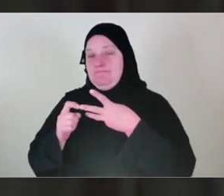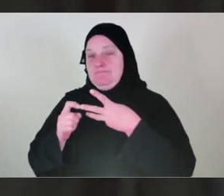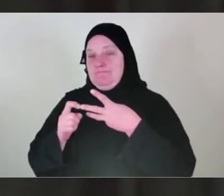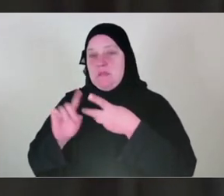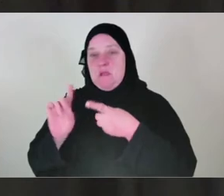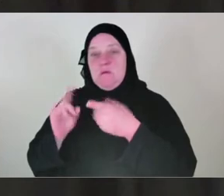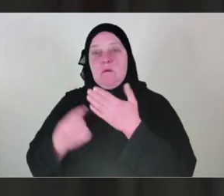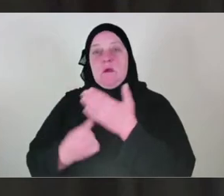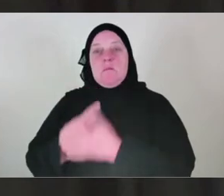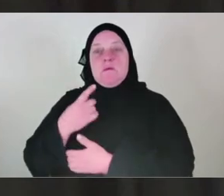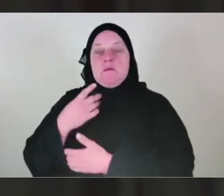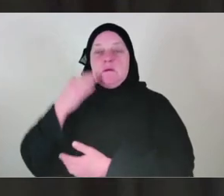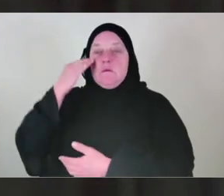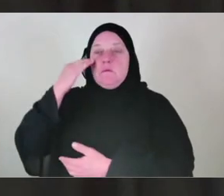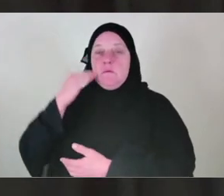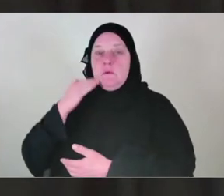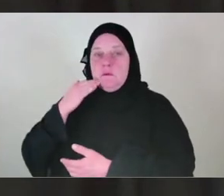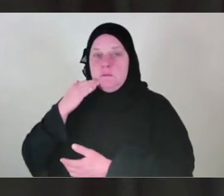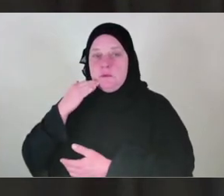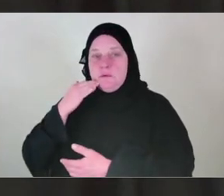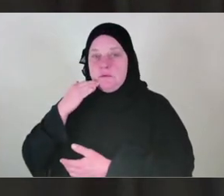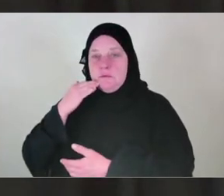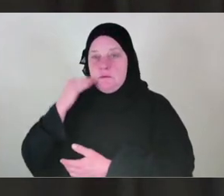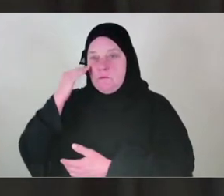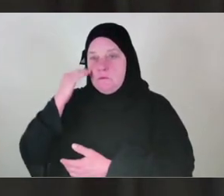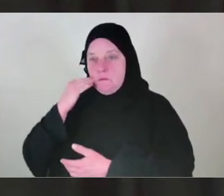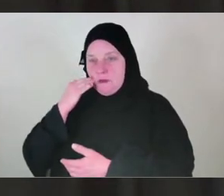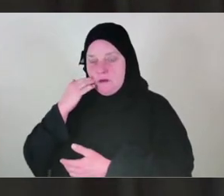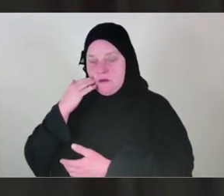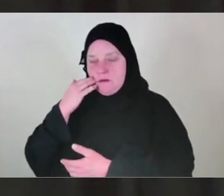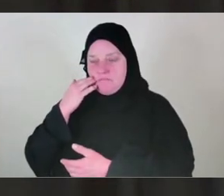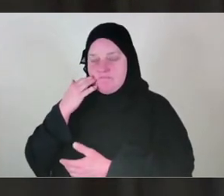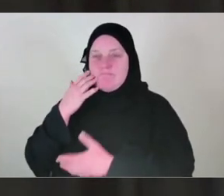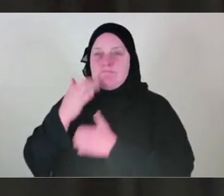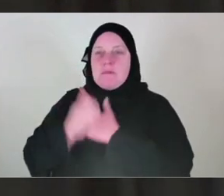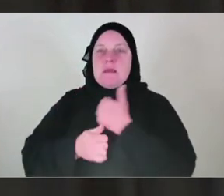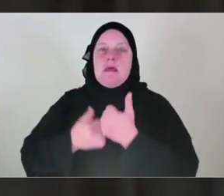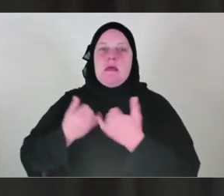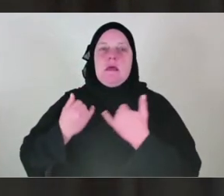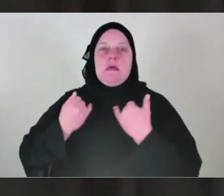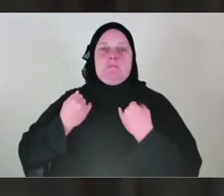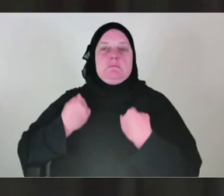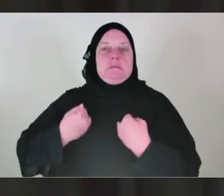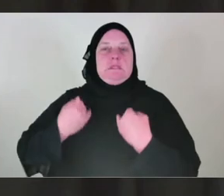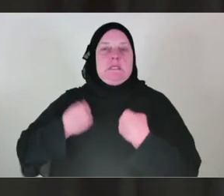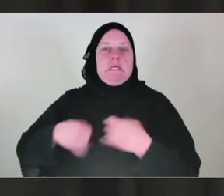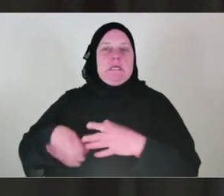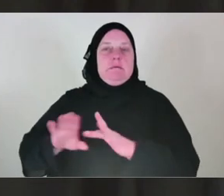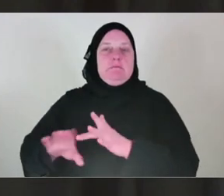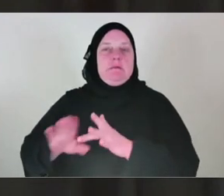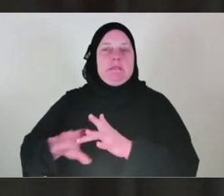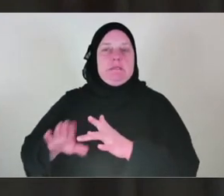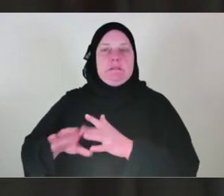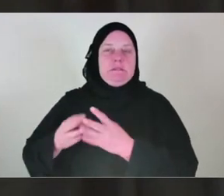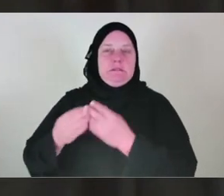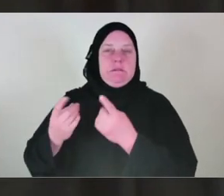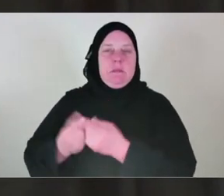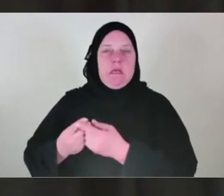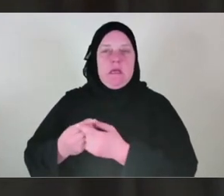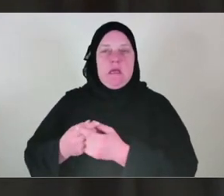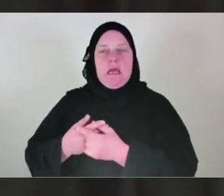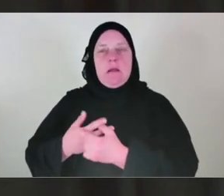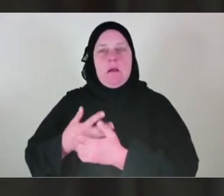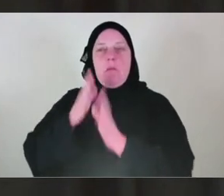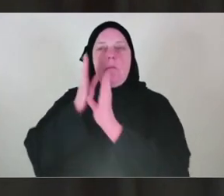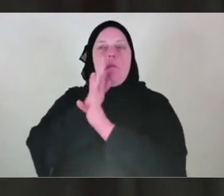An illness in the most sensitive part in a female's body. And every doctor